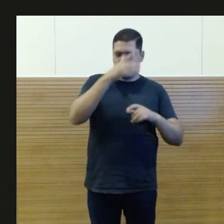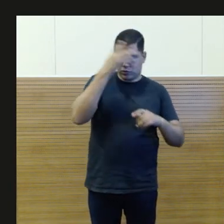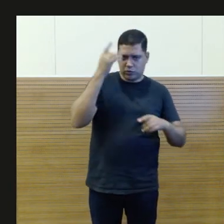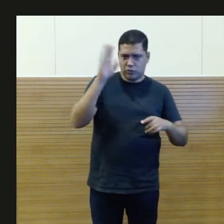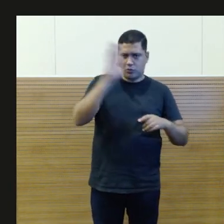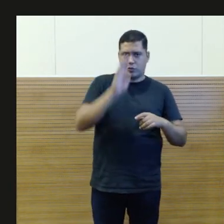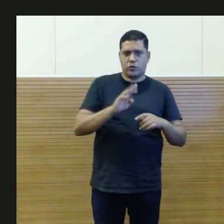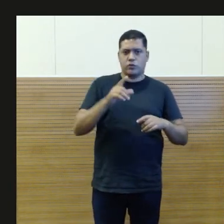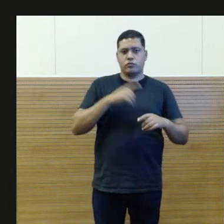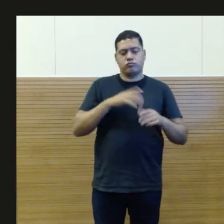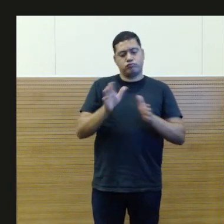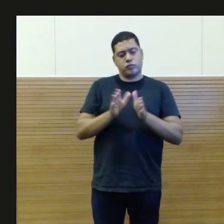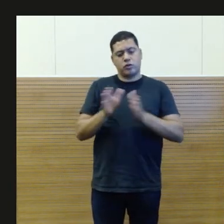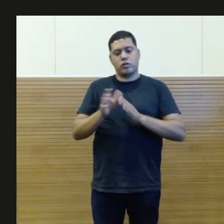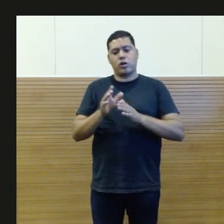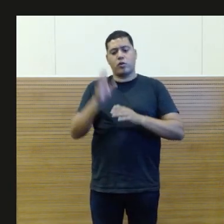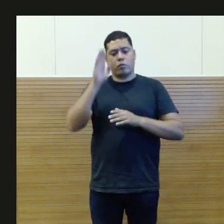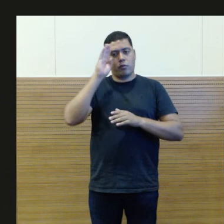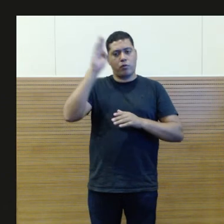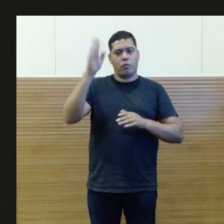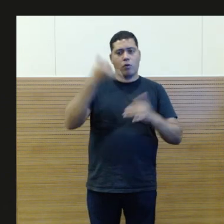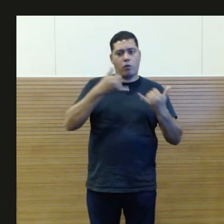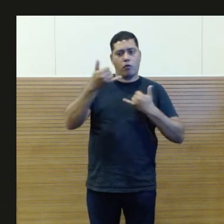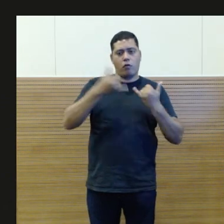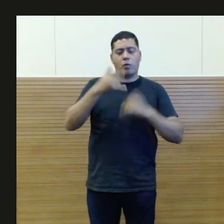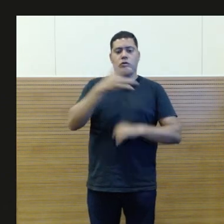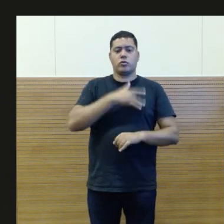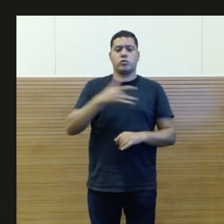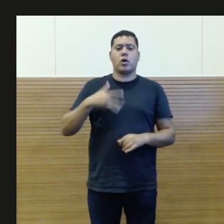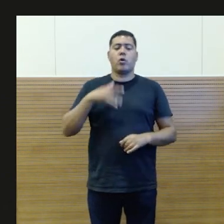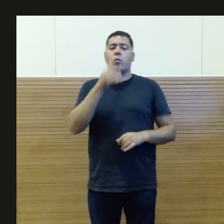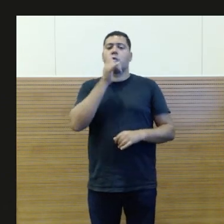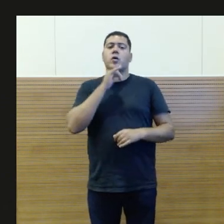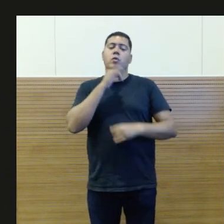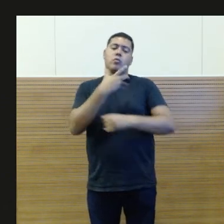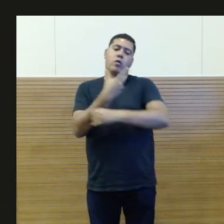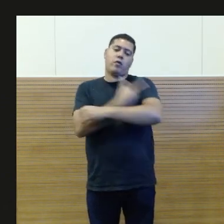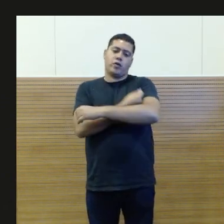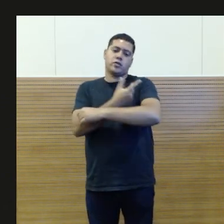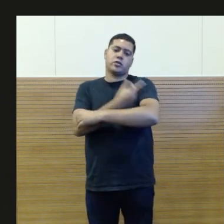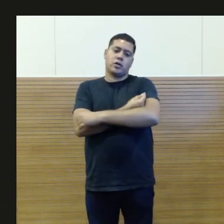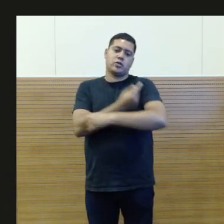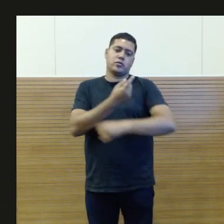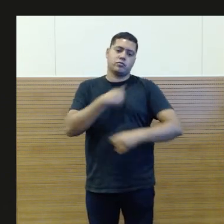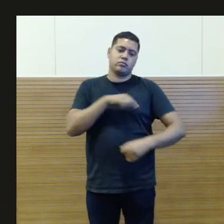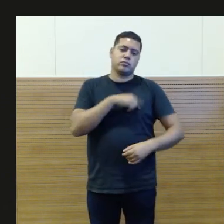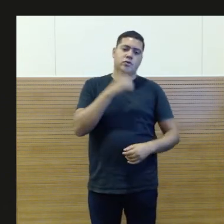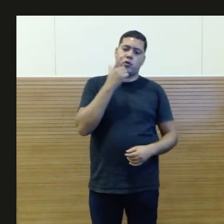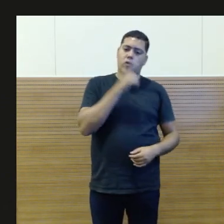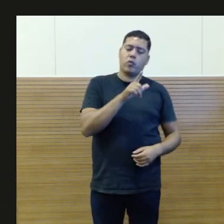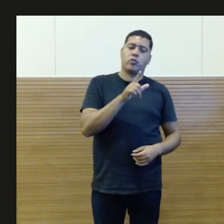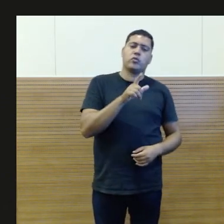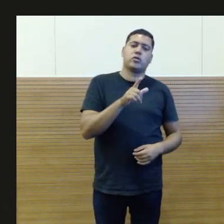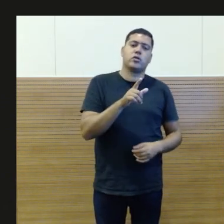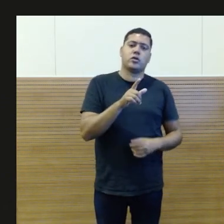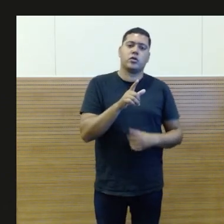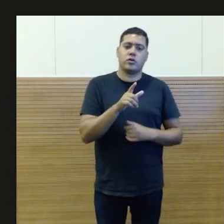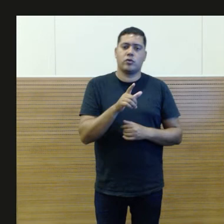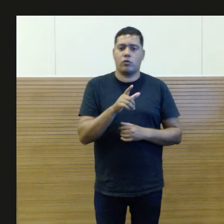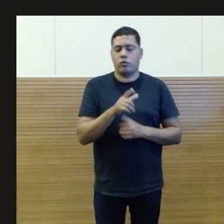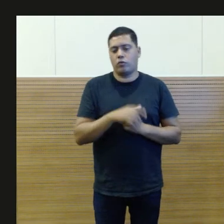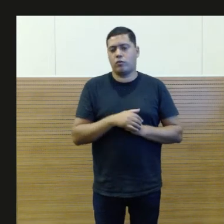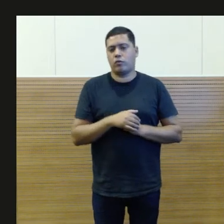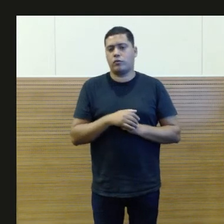just to close, I believe we already mentioned that this food guide, when we say that with